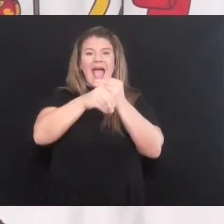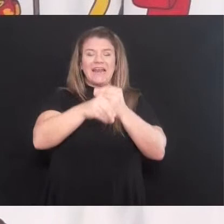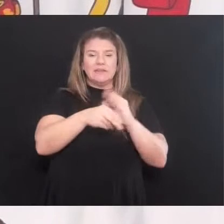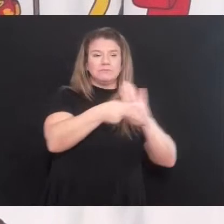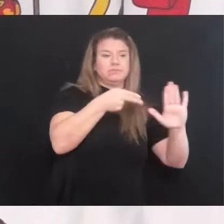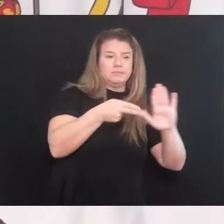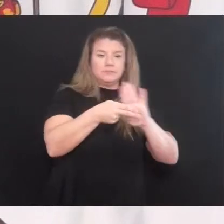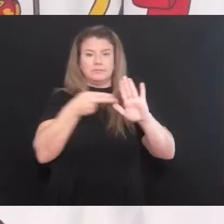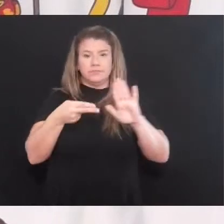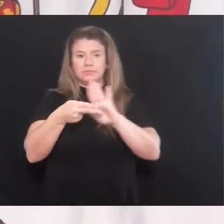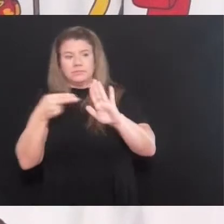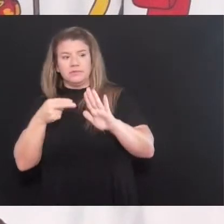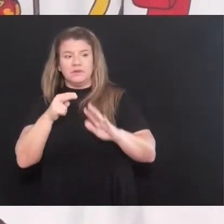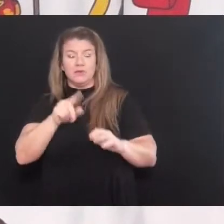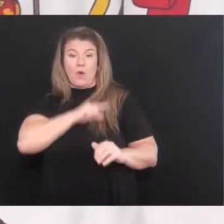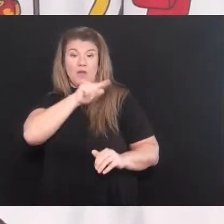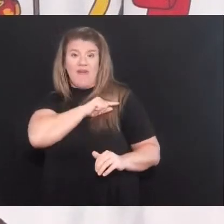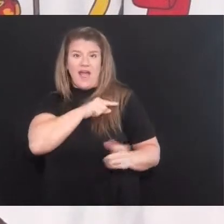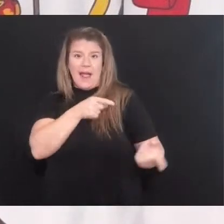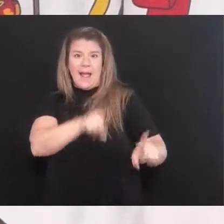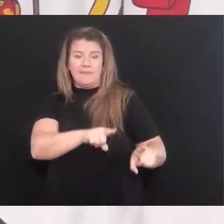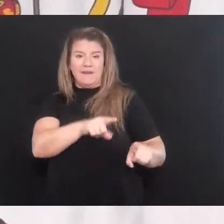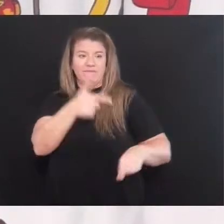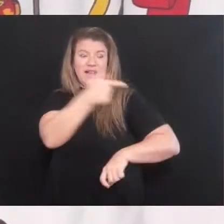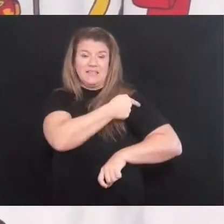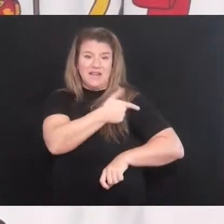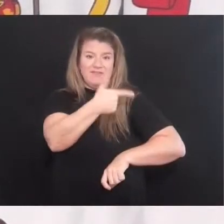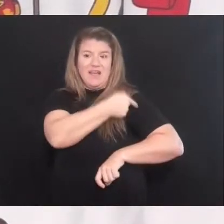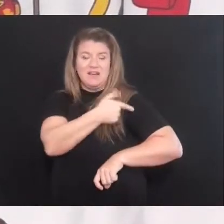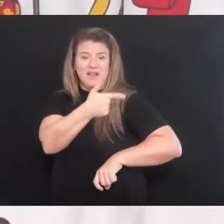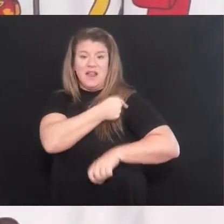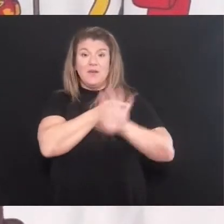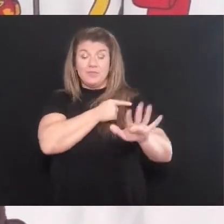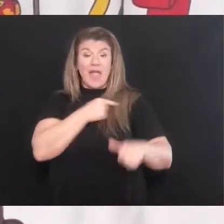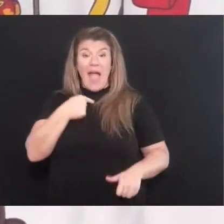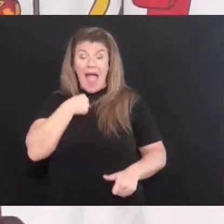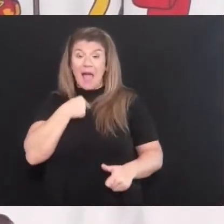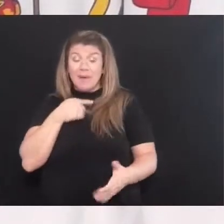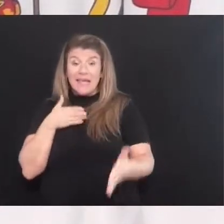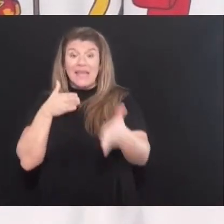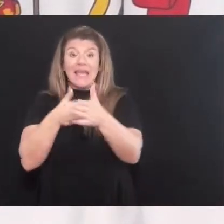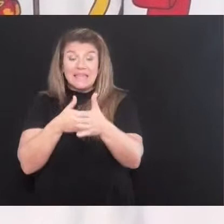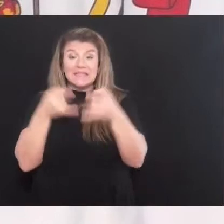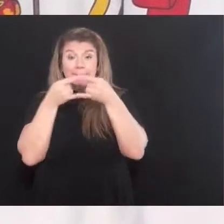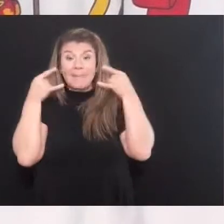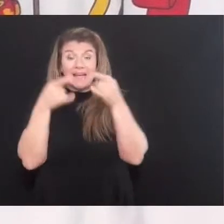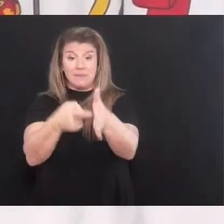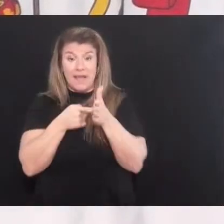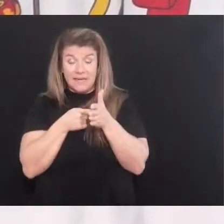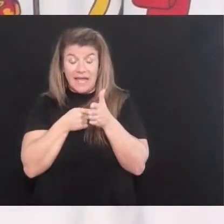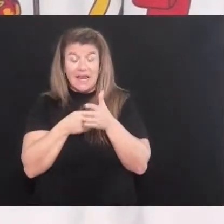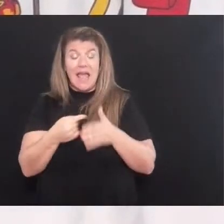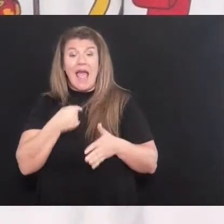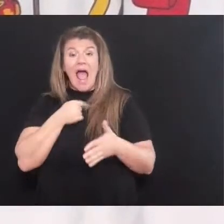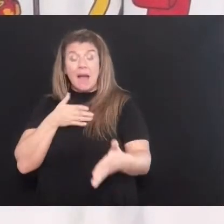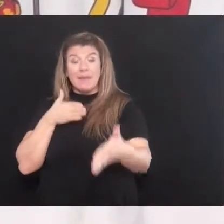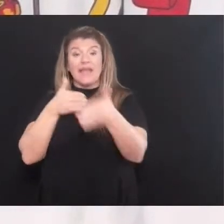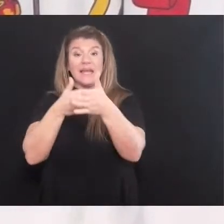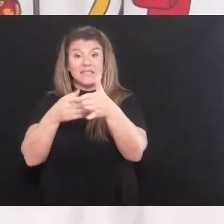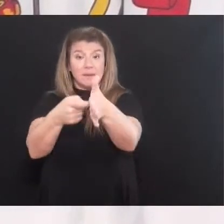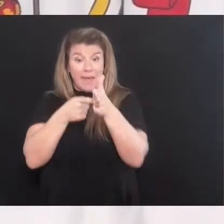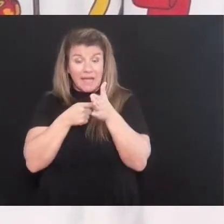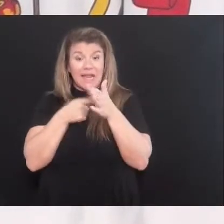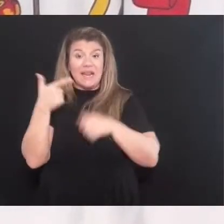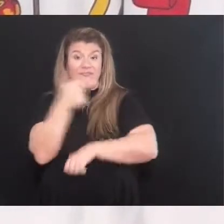vaccinated, you know, I am absolutely against the mask mandates, and I am absolutely against mandating